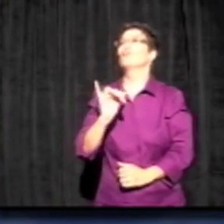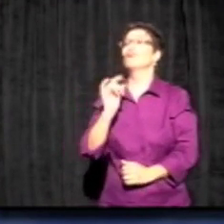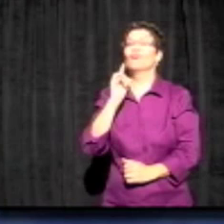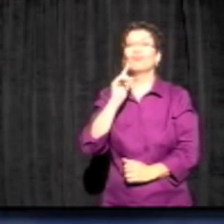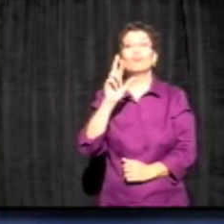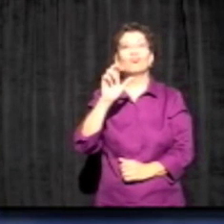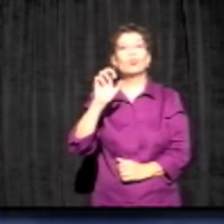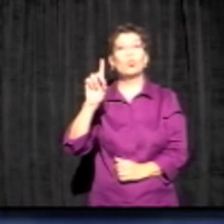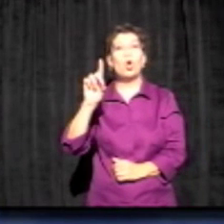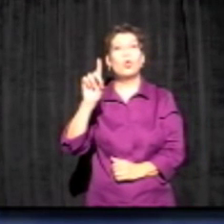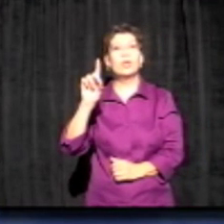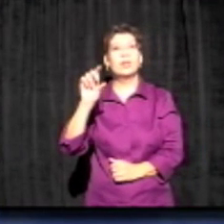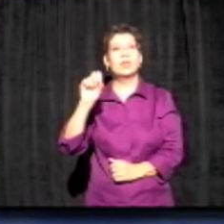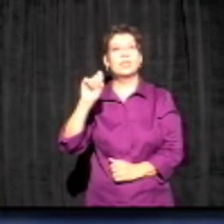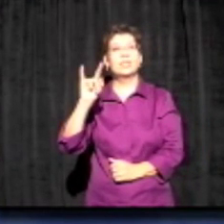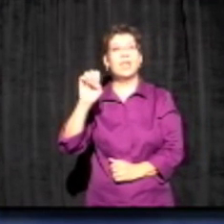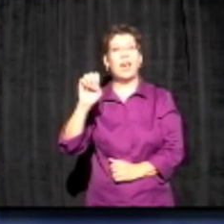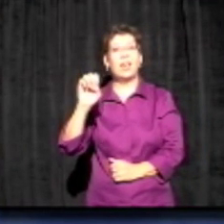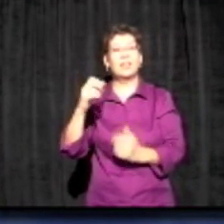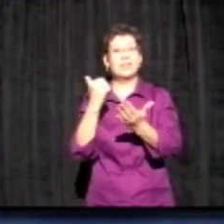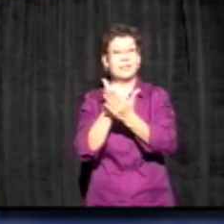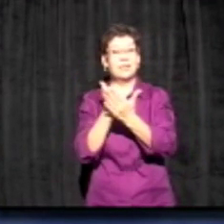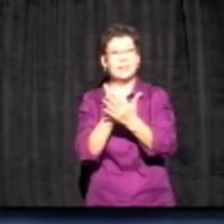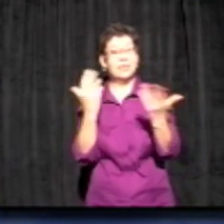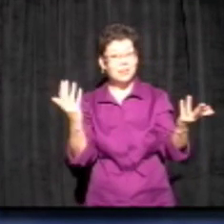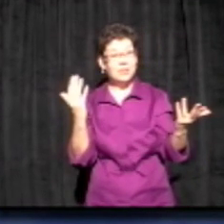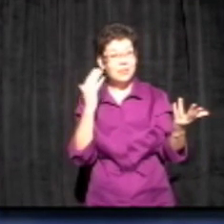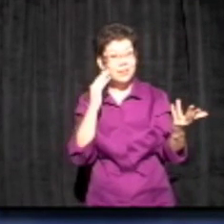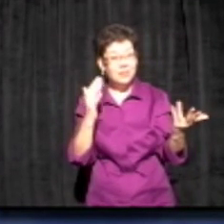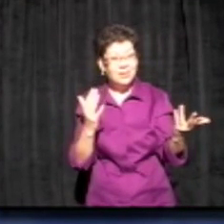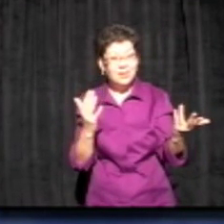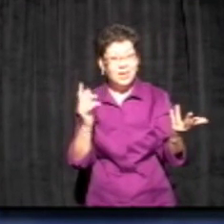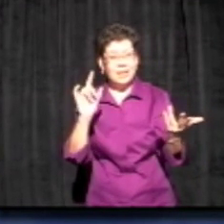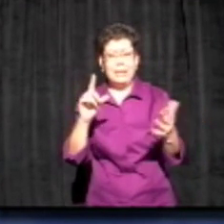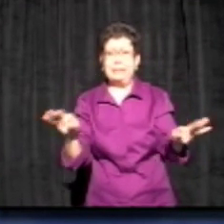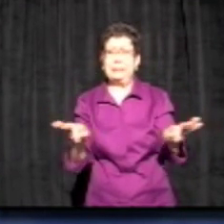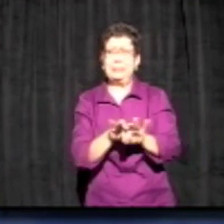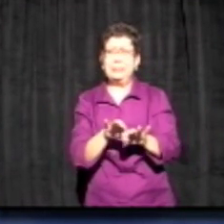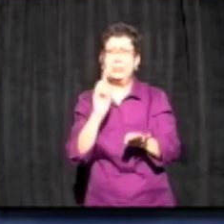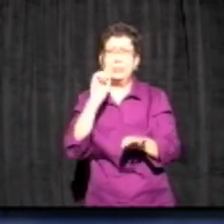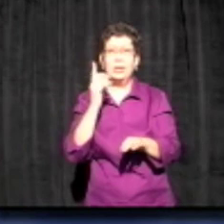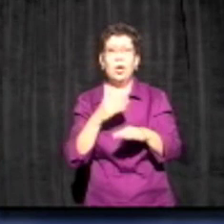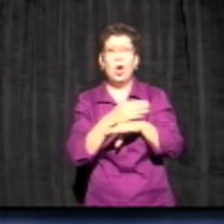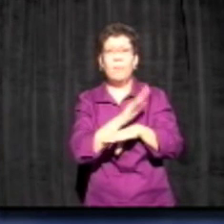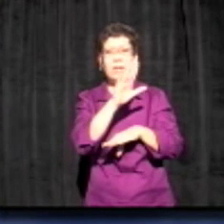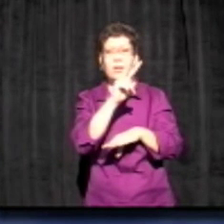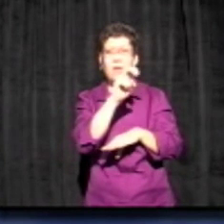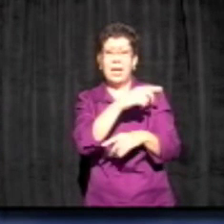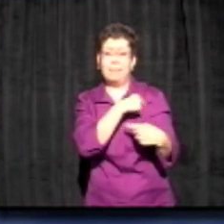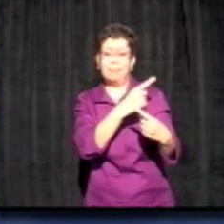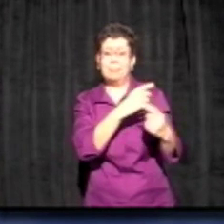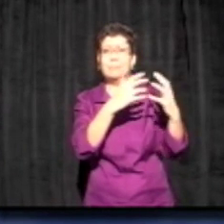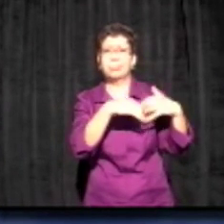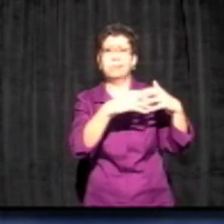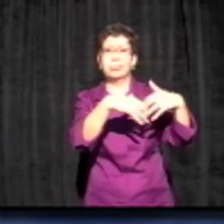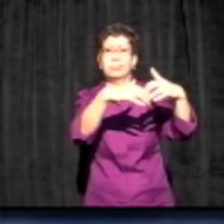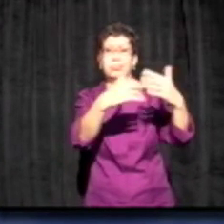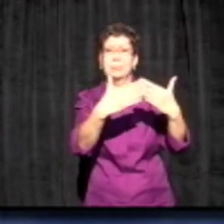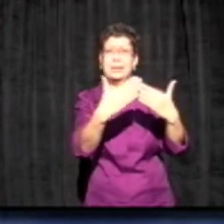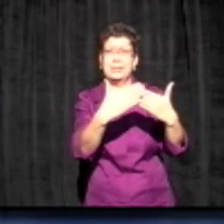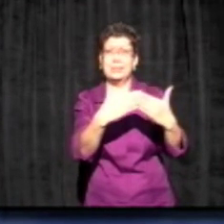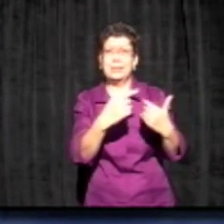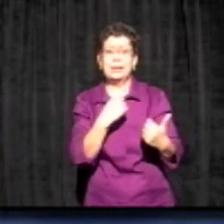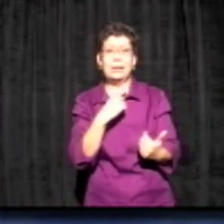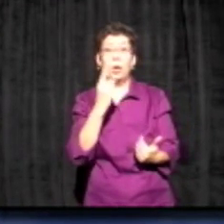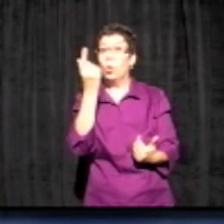roadside assistance is important to them, since their aftermarket conversion often breaks down. And when it does, the roadside company